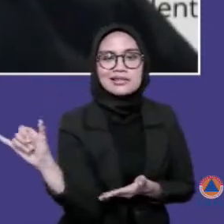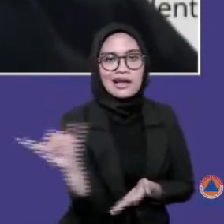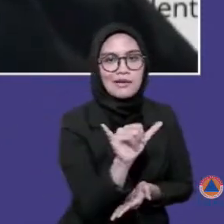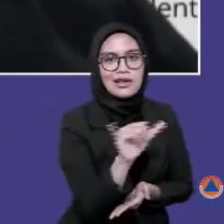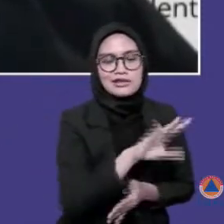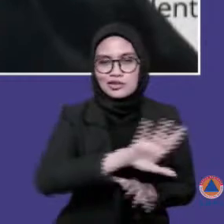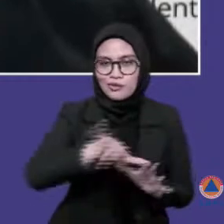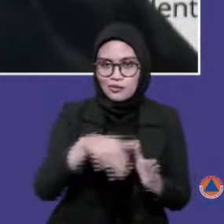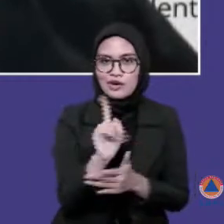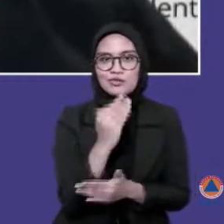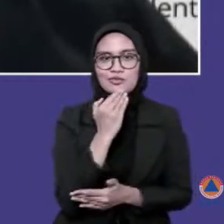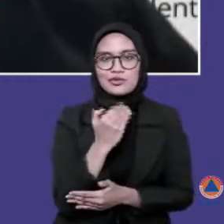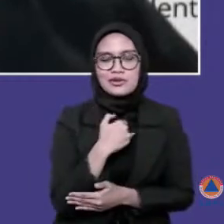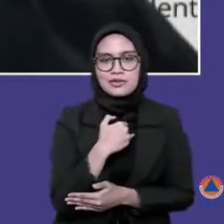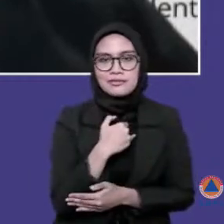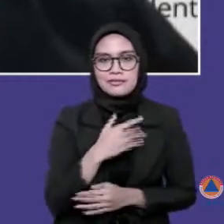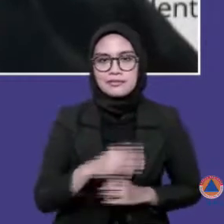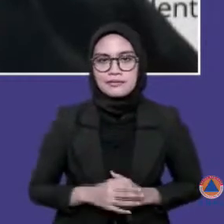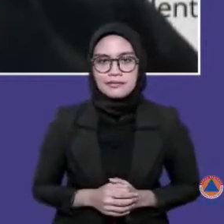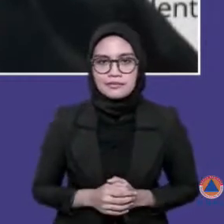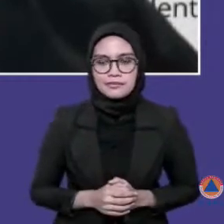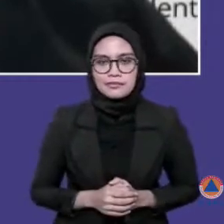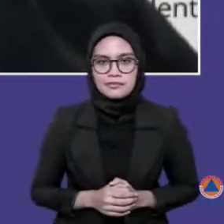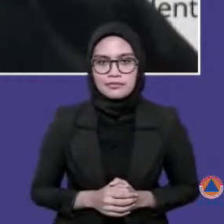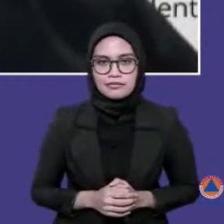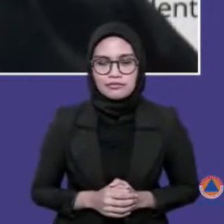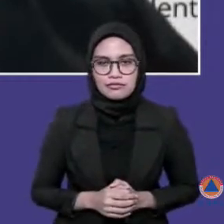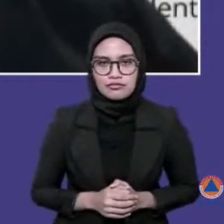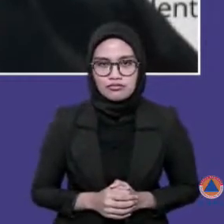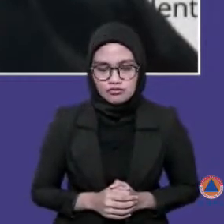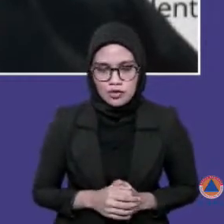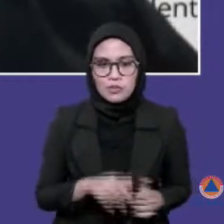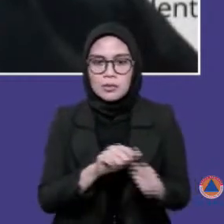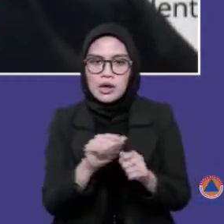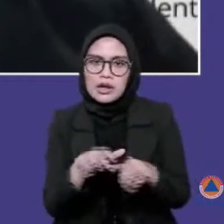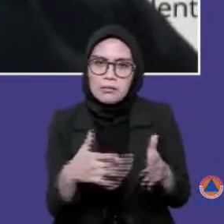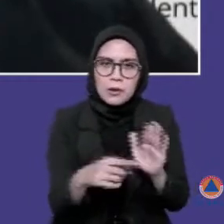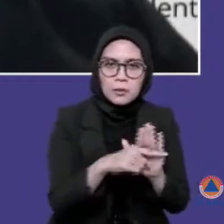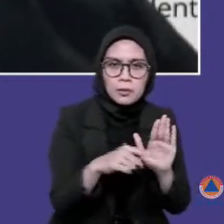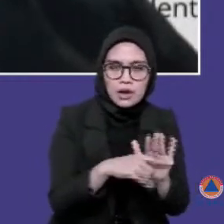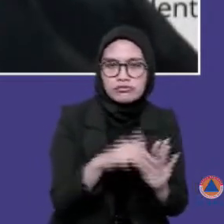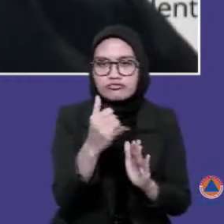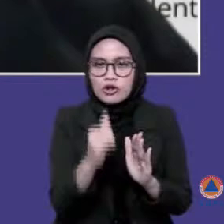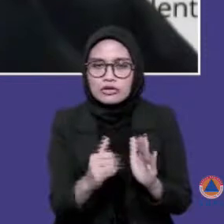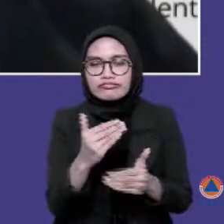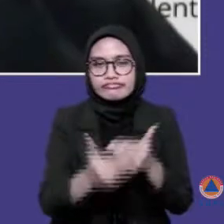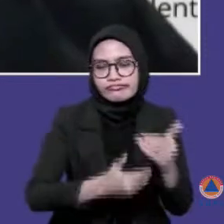on, and we improve from time to time. Thank you.